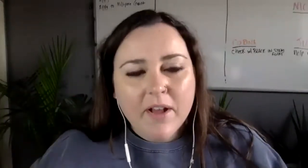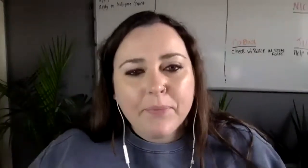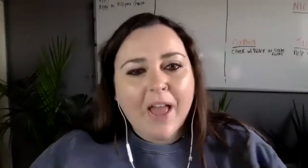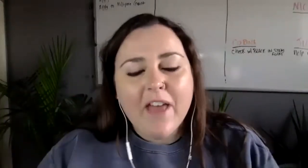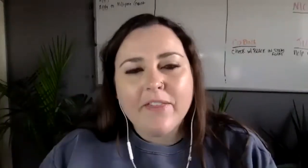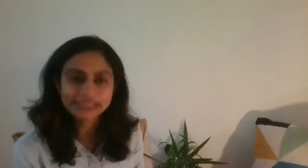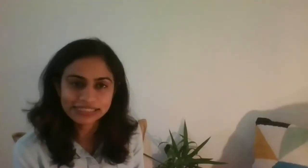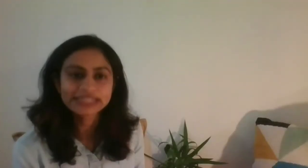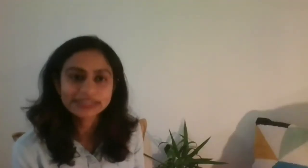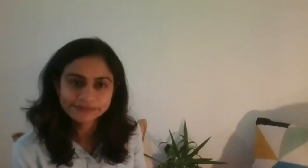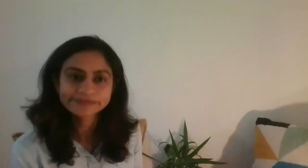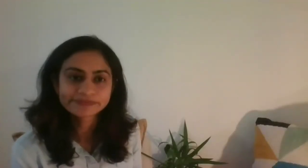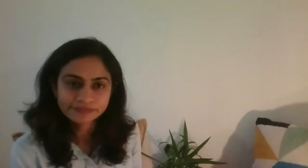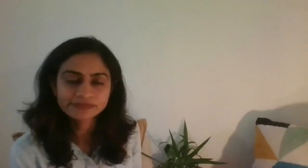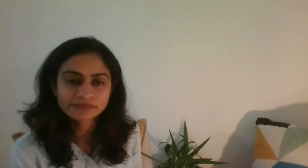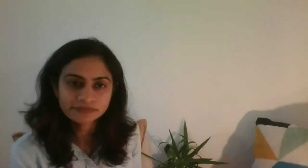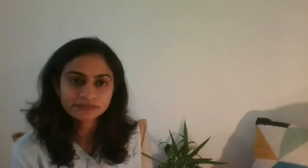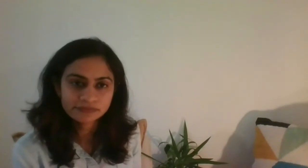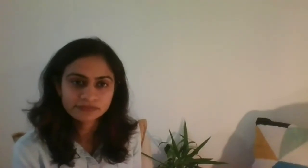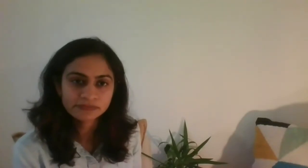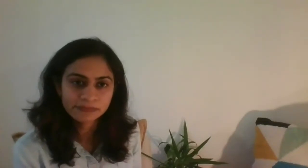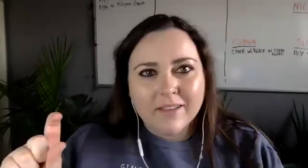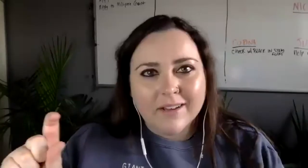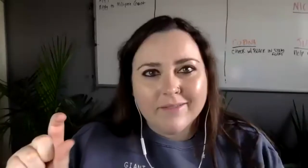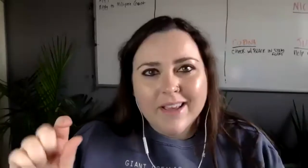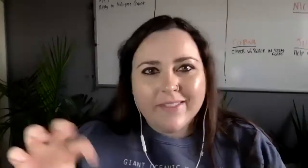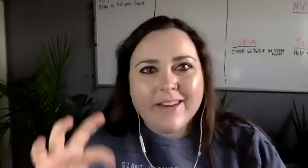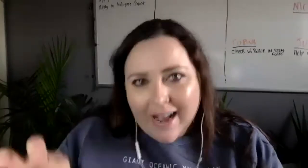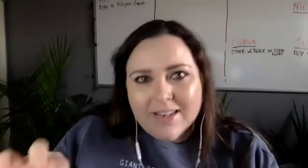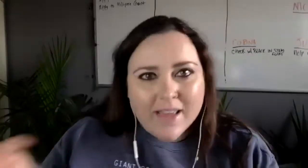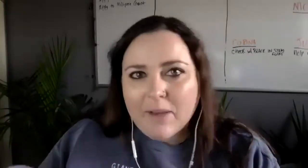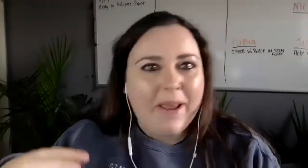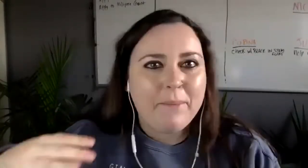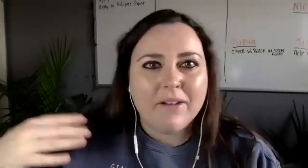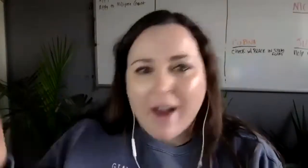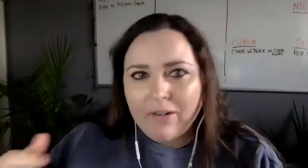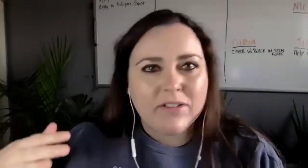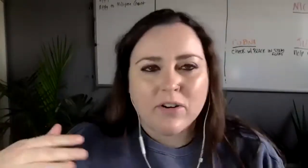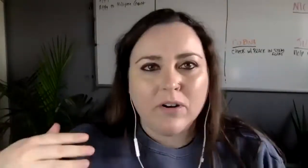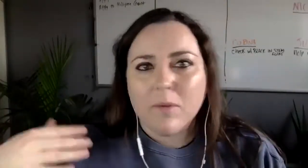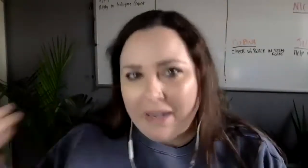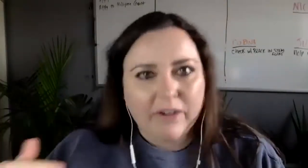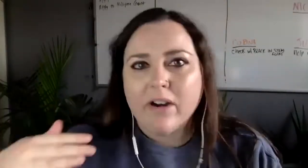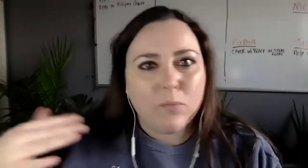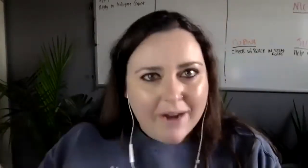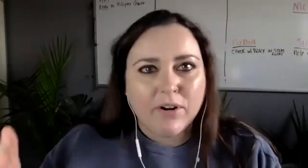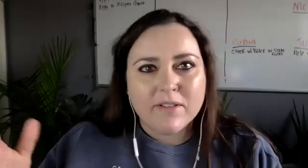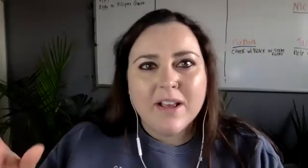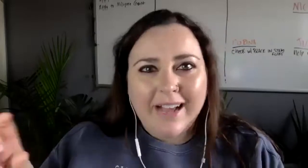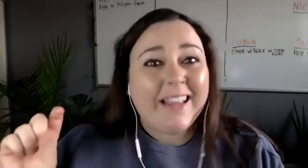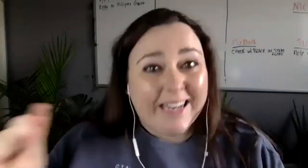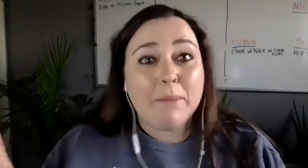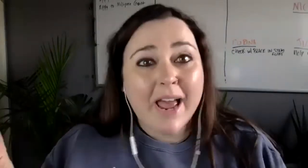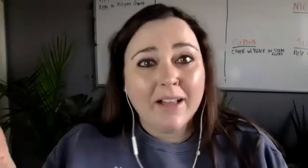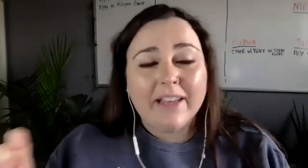of. Exactly. And then the antigen is kind of like the nasty thing, be it a virus or bacteria or whatever, is